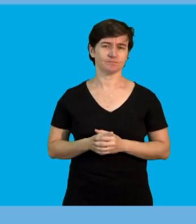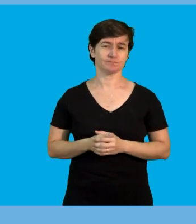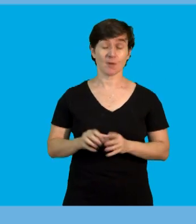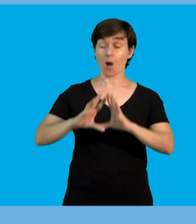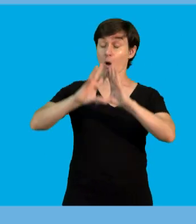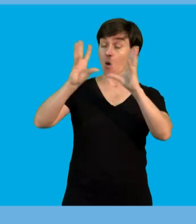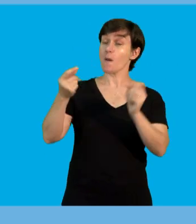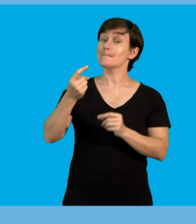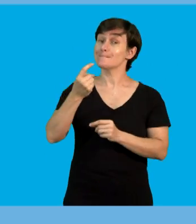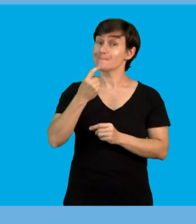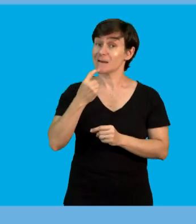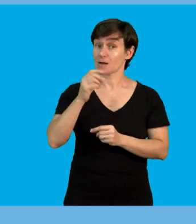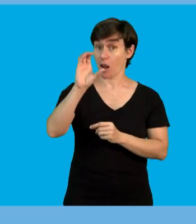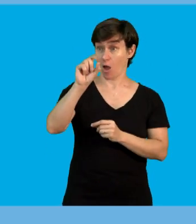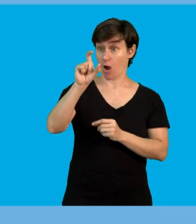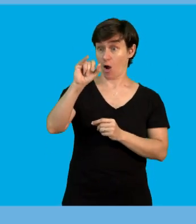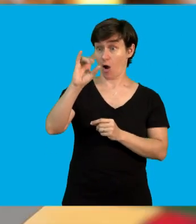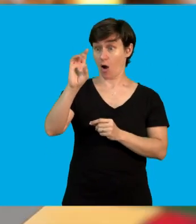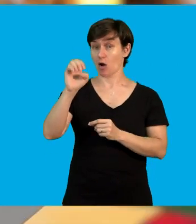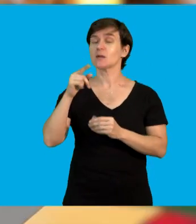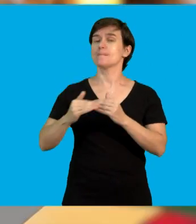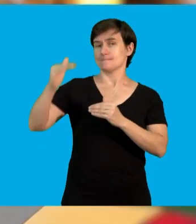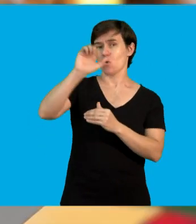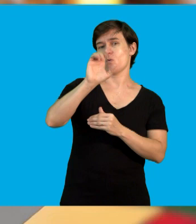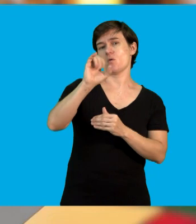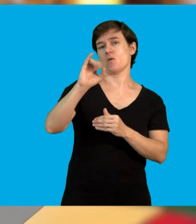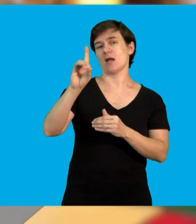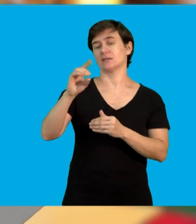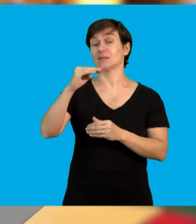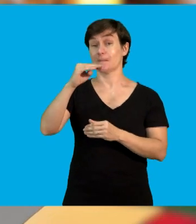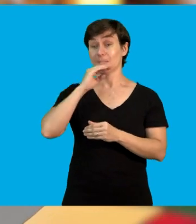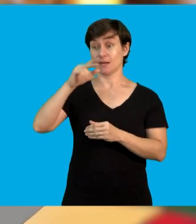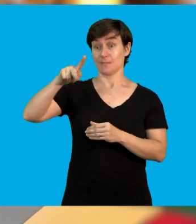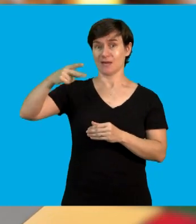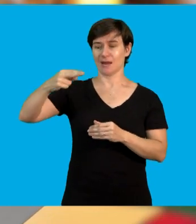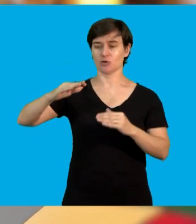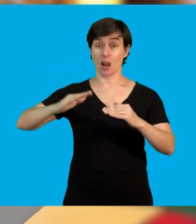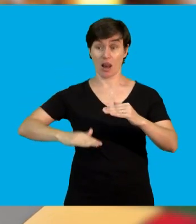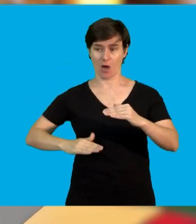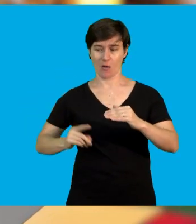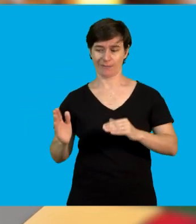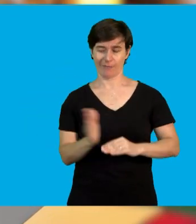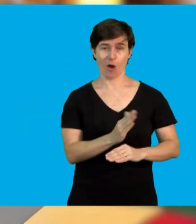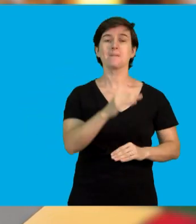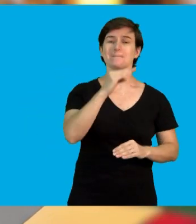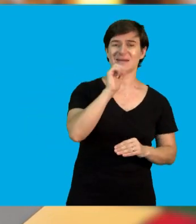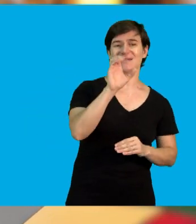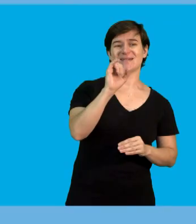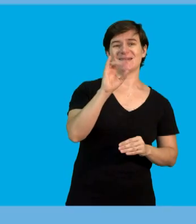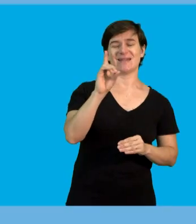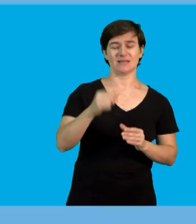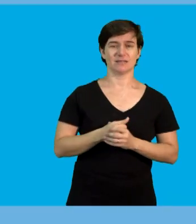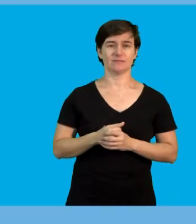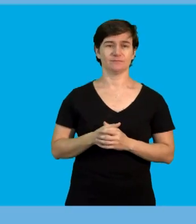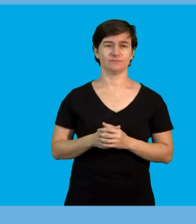or solution? So all the metal oxides, they are acidic. So that means their pH is going to be low. Whereas the